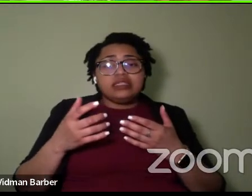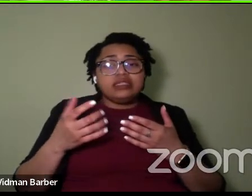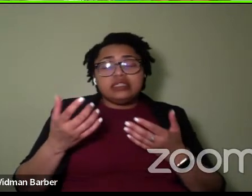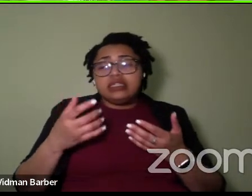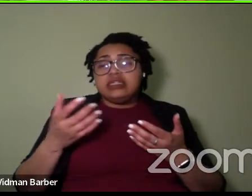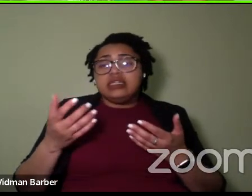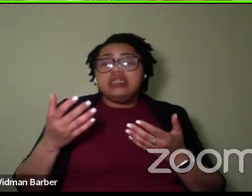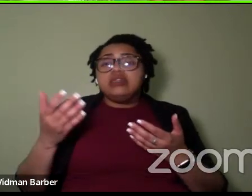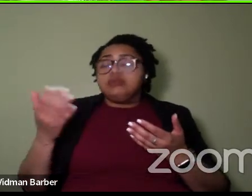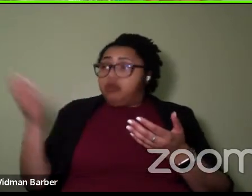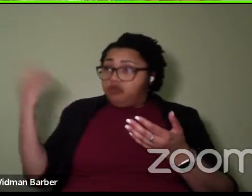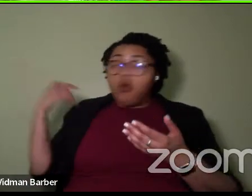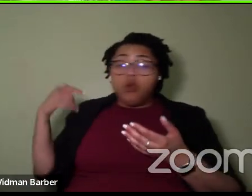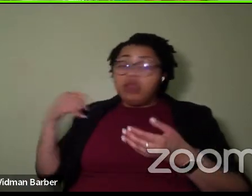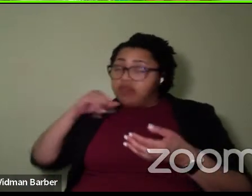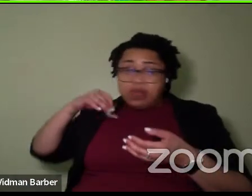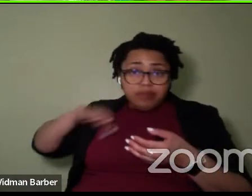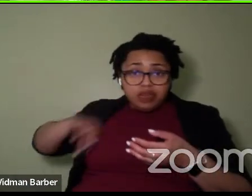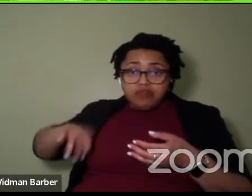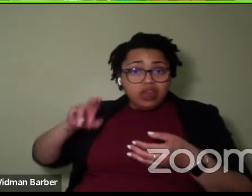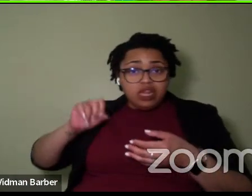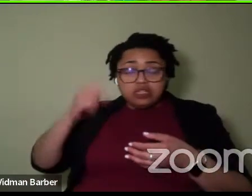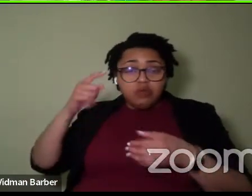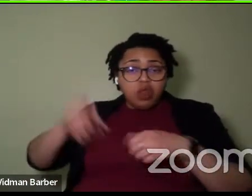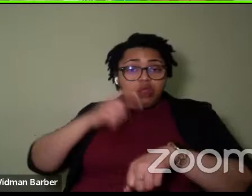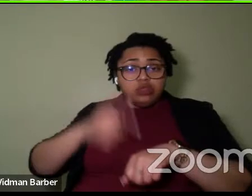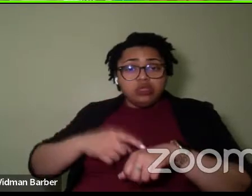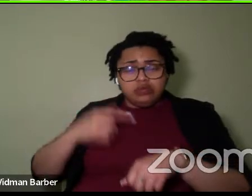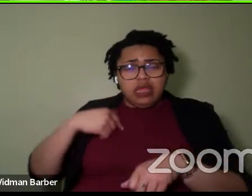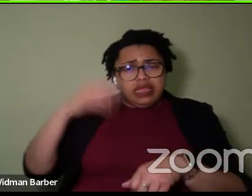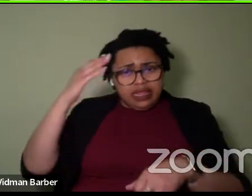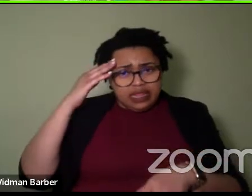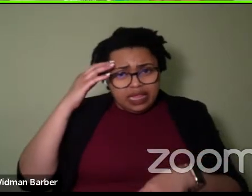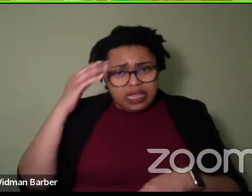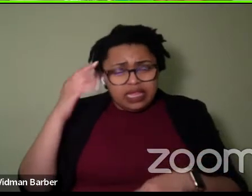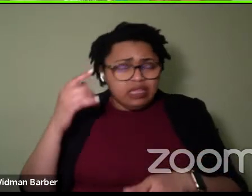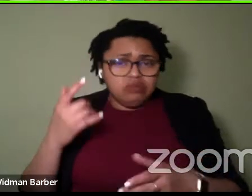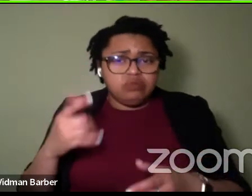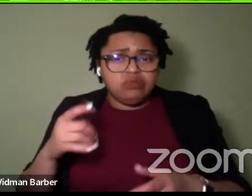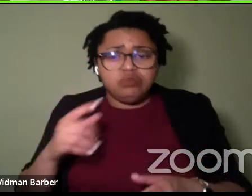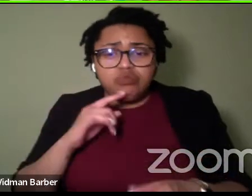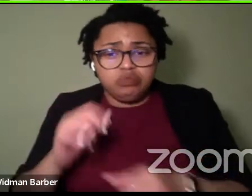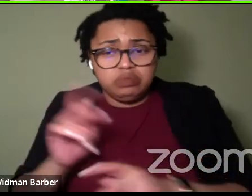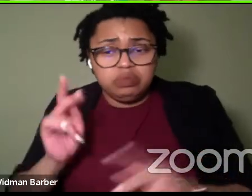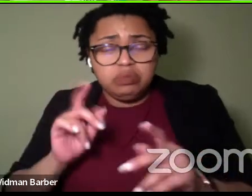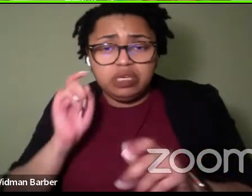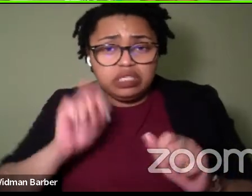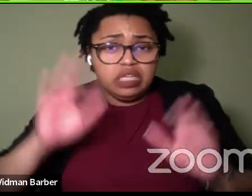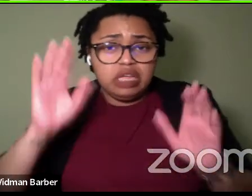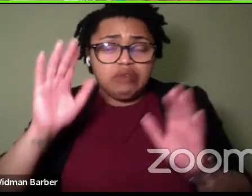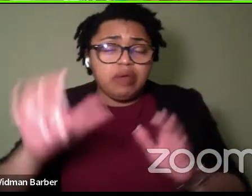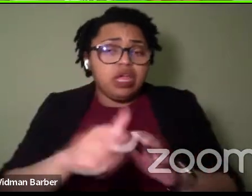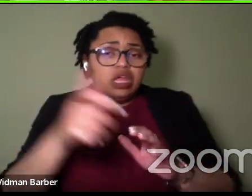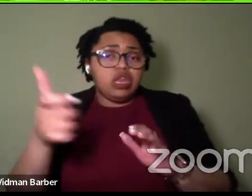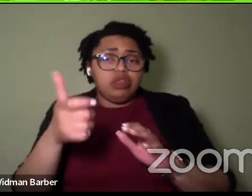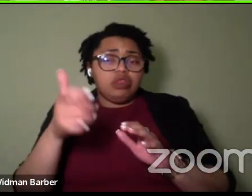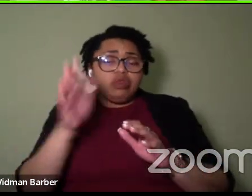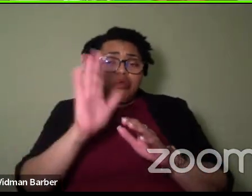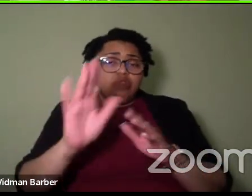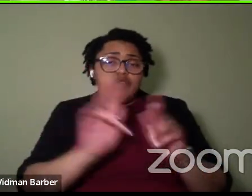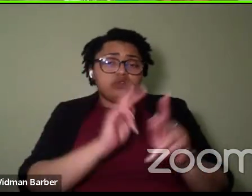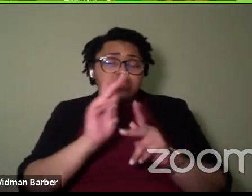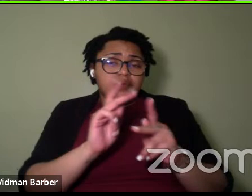haven't benefited us for so long. So I think it's a call for people to give up some of their power in that sense, especially in those